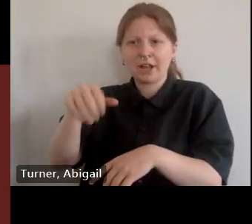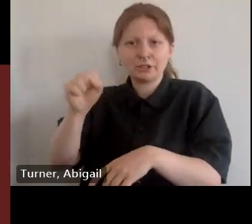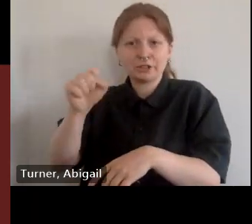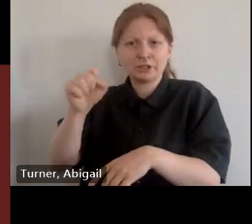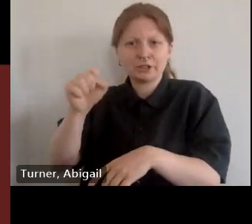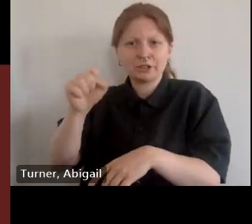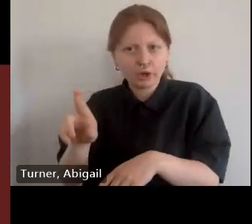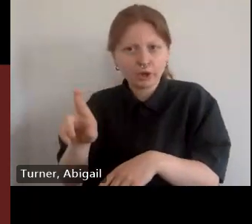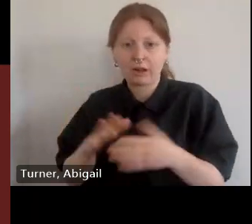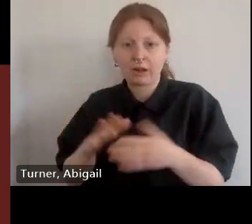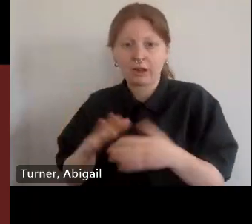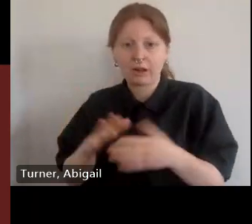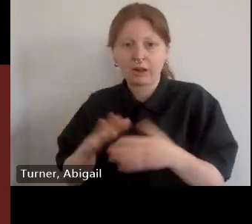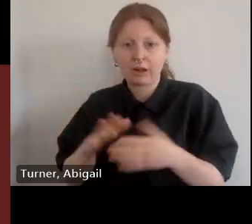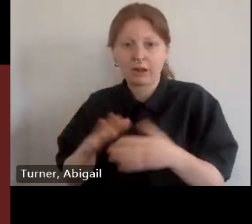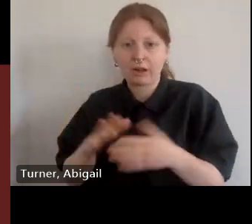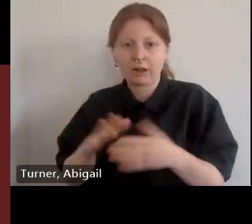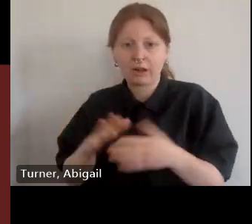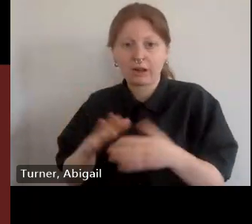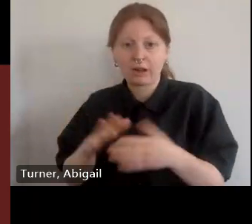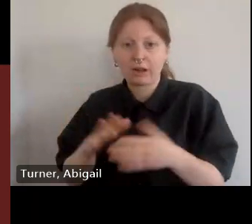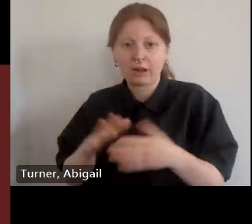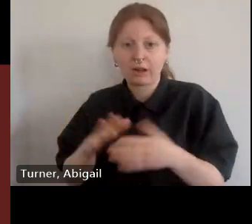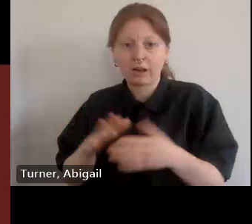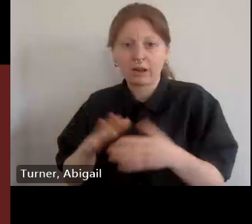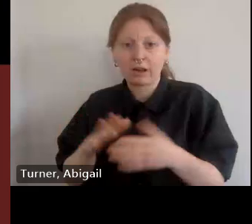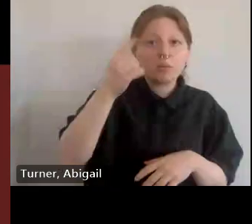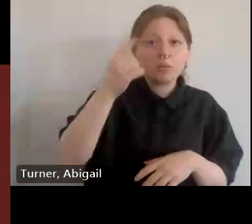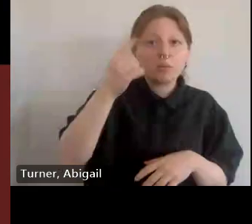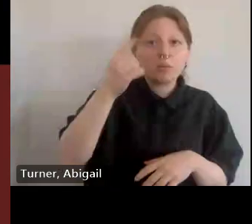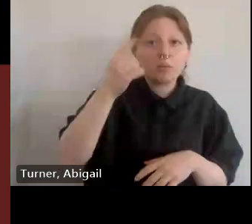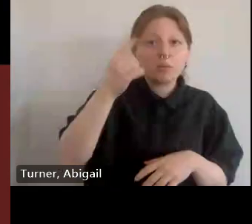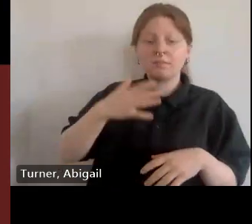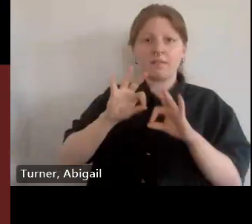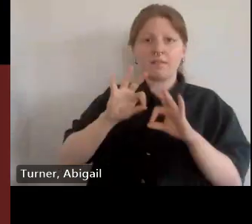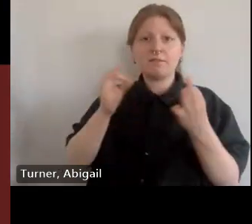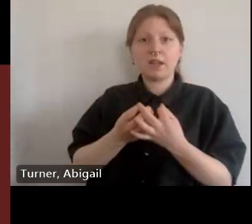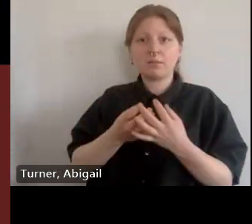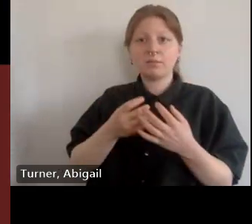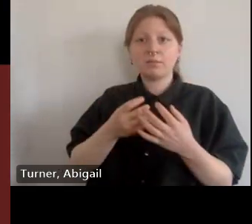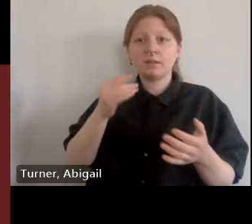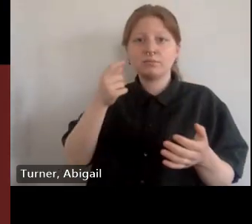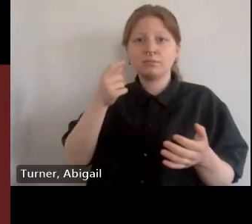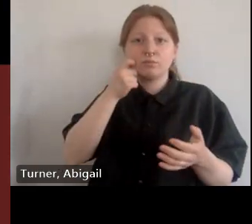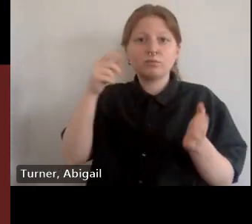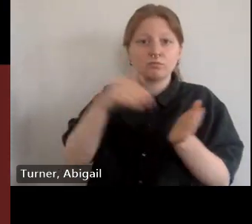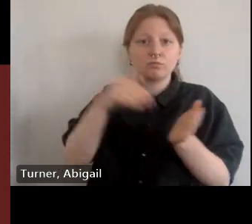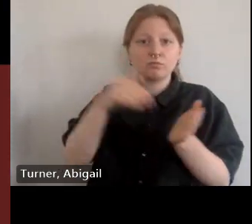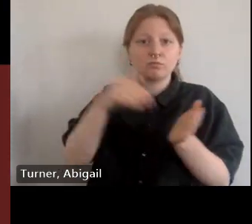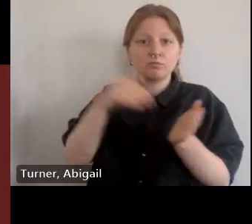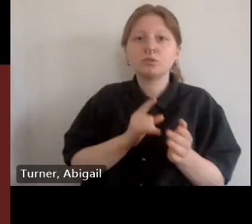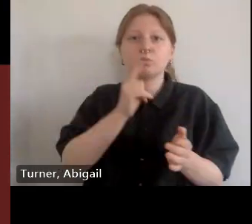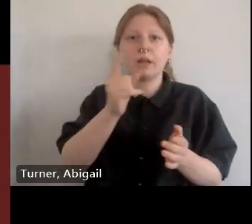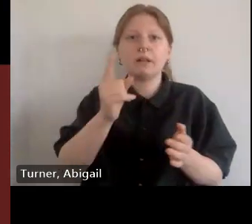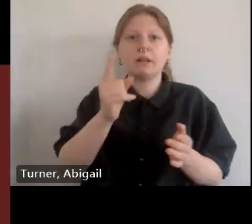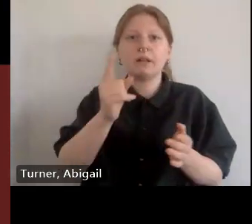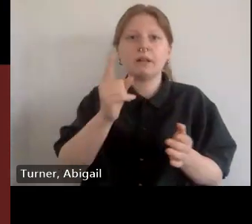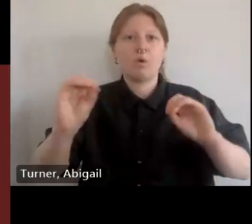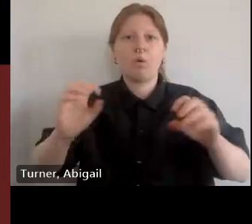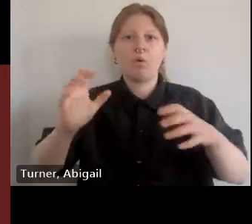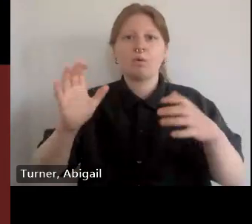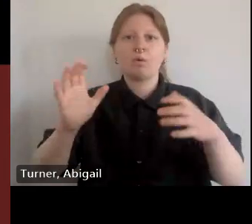wasn't because I came from a family that was prejudiced. That was because I solely did not have any interactions with Asian Americans